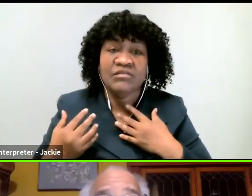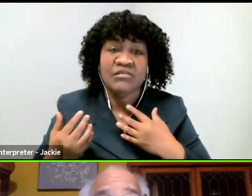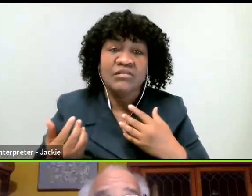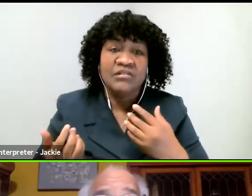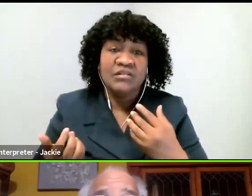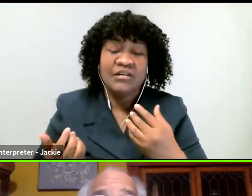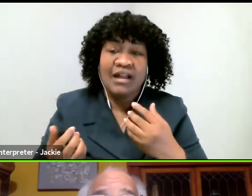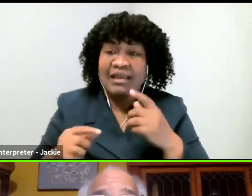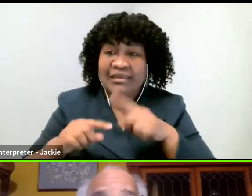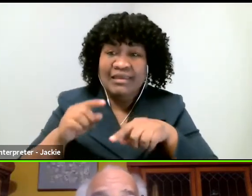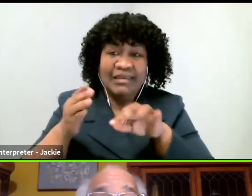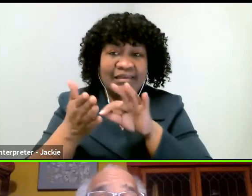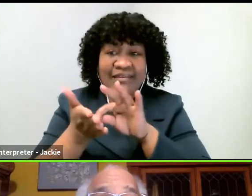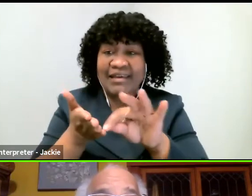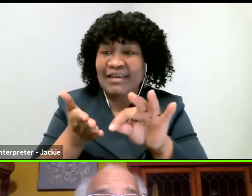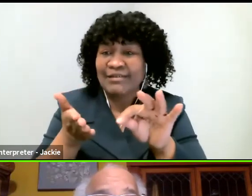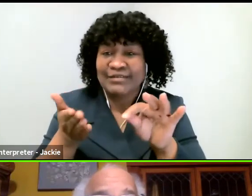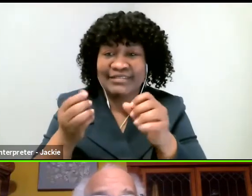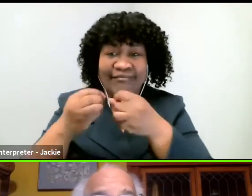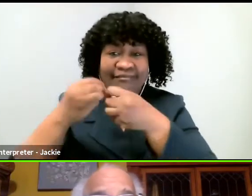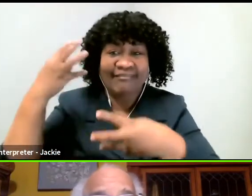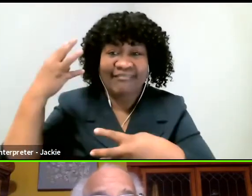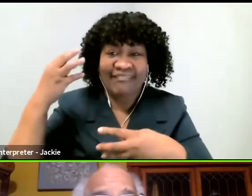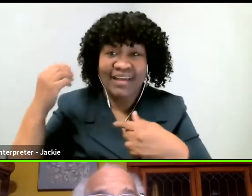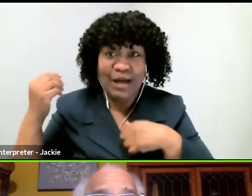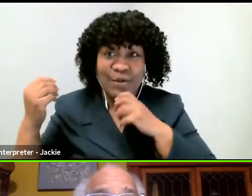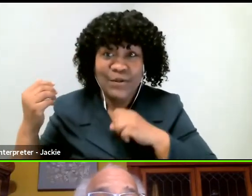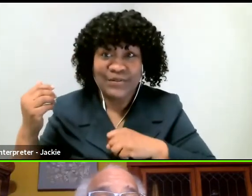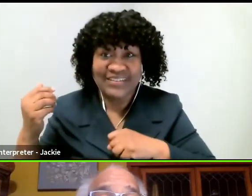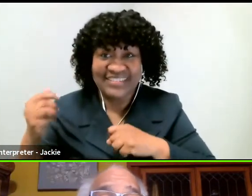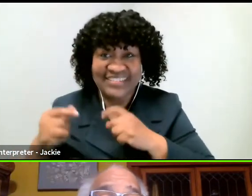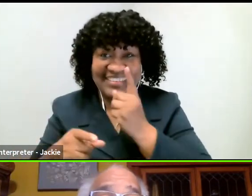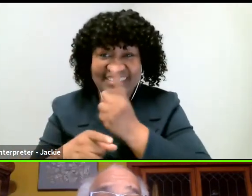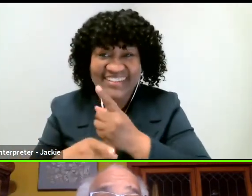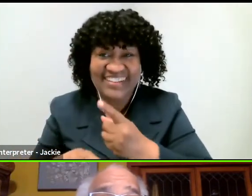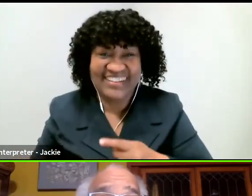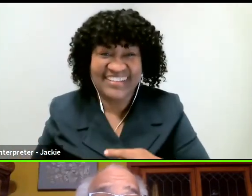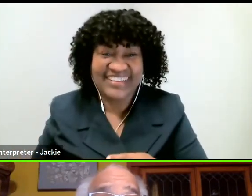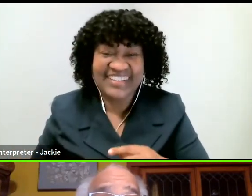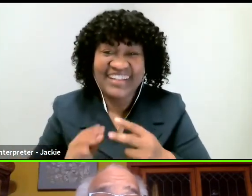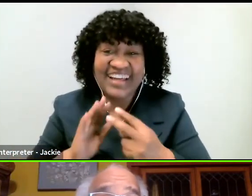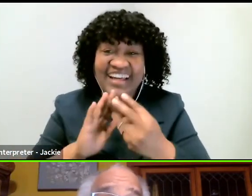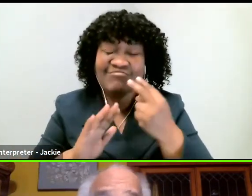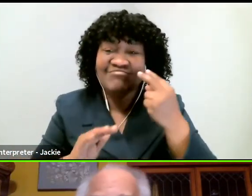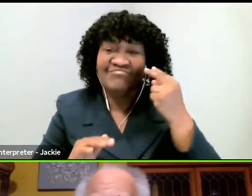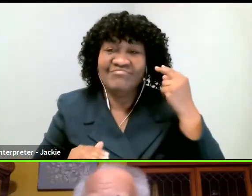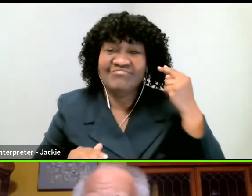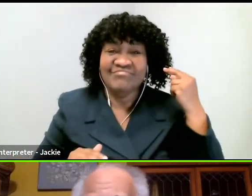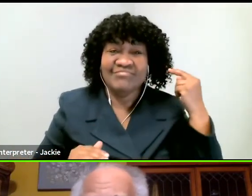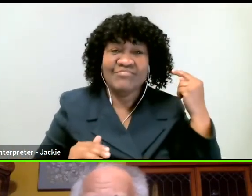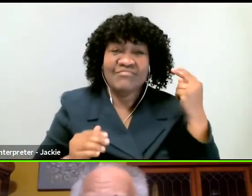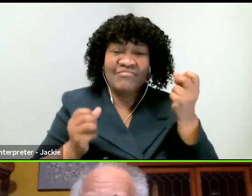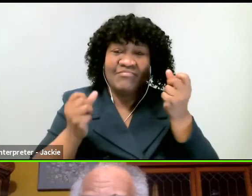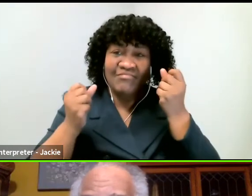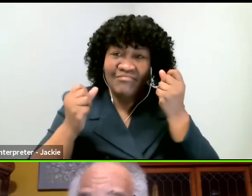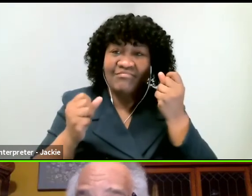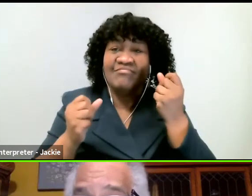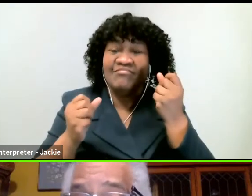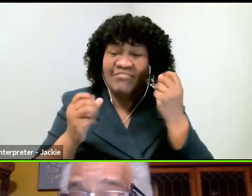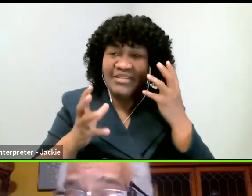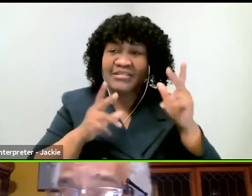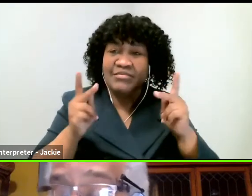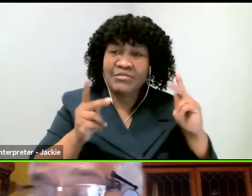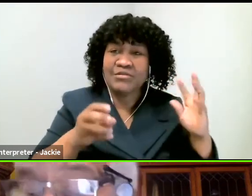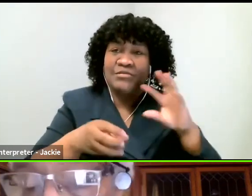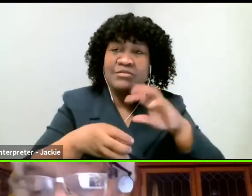almost uncountable. You know, I'm old, right? And I look back on a lot of years.